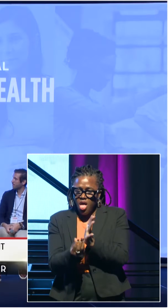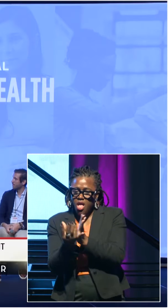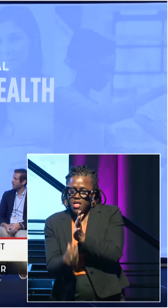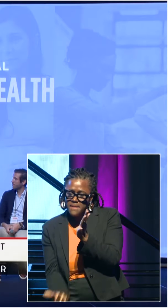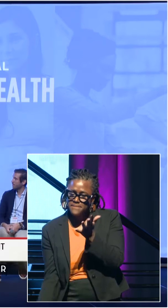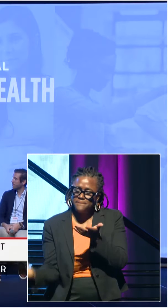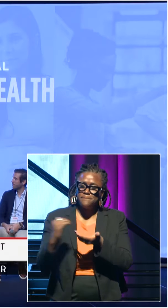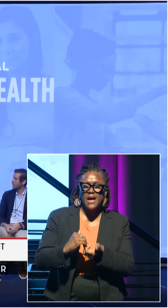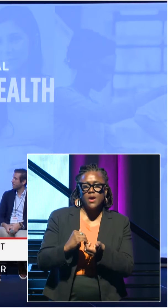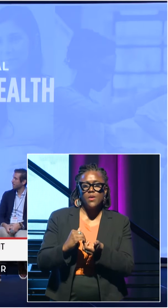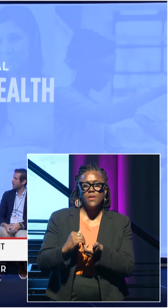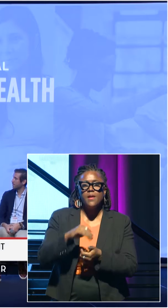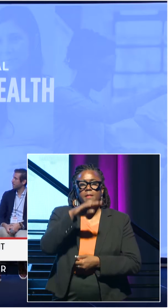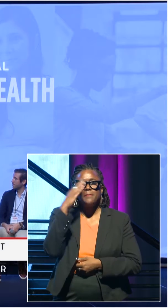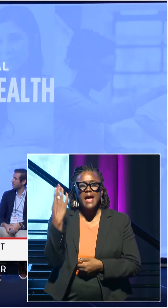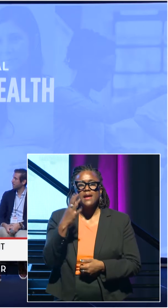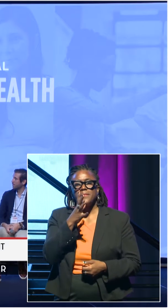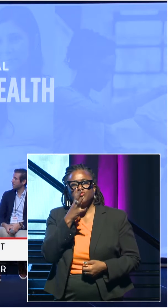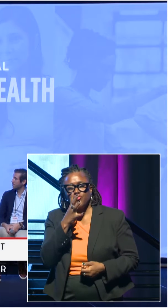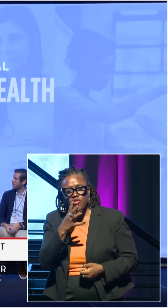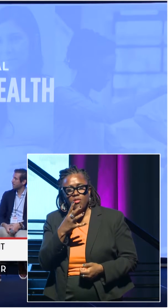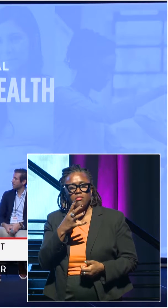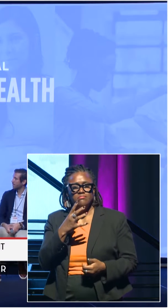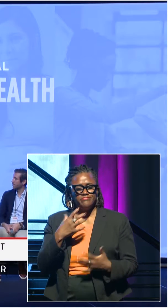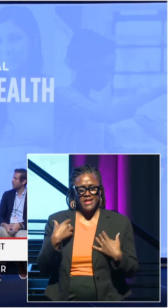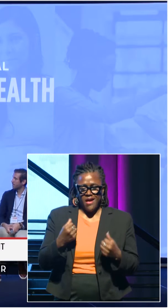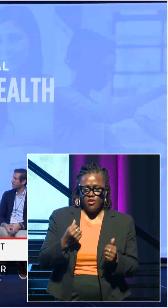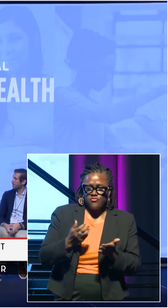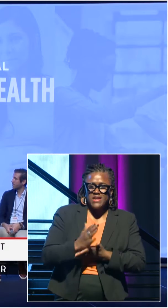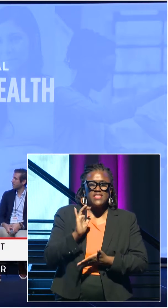Black maternal health rights and justice. And it's a collective